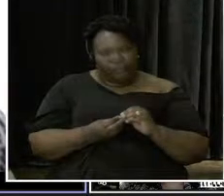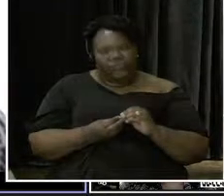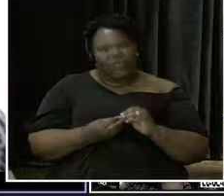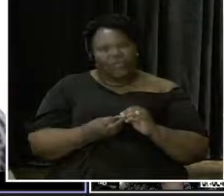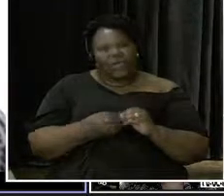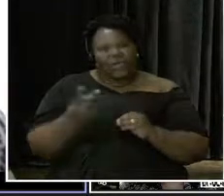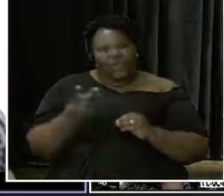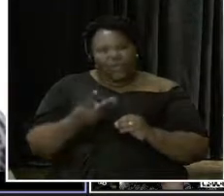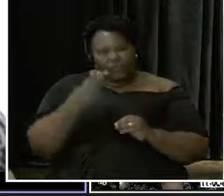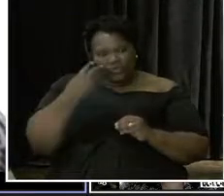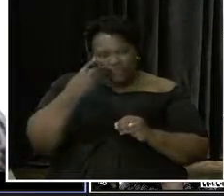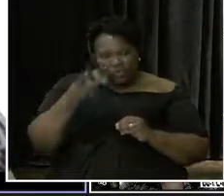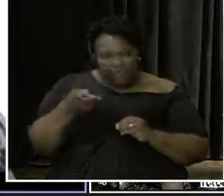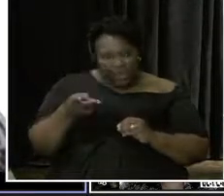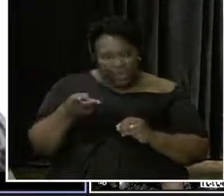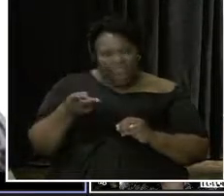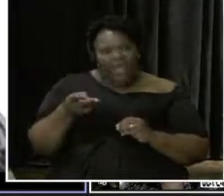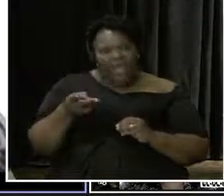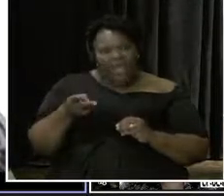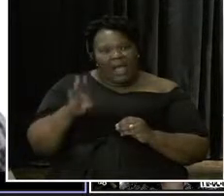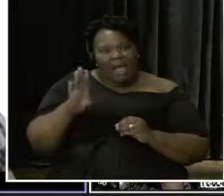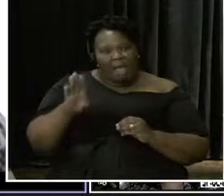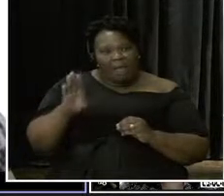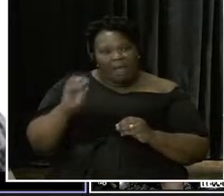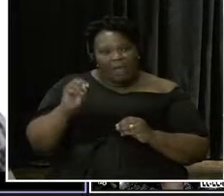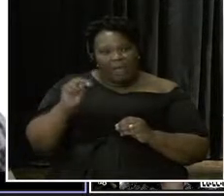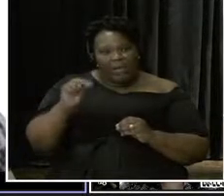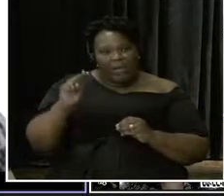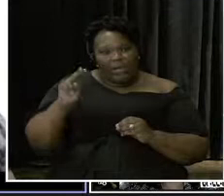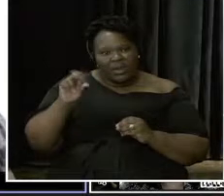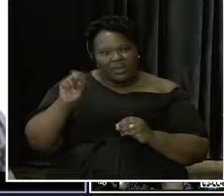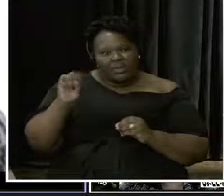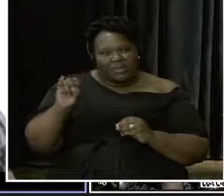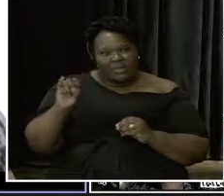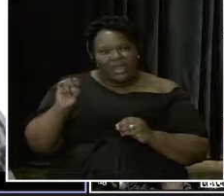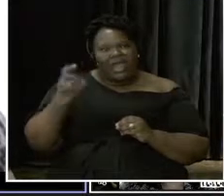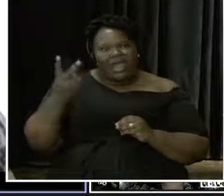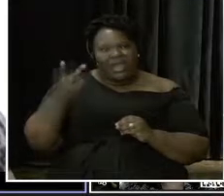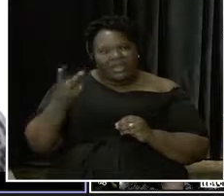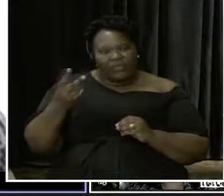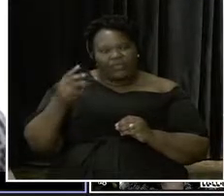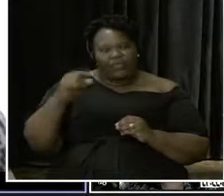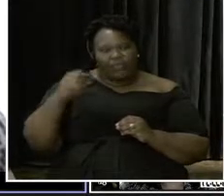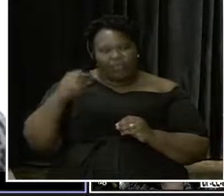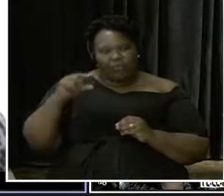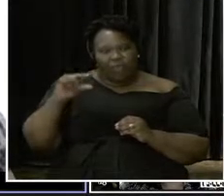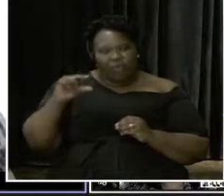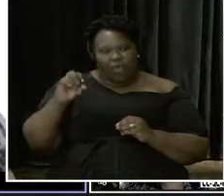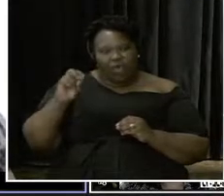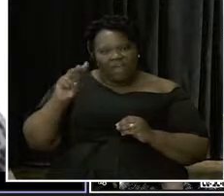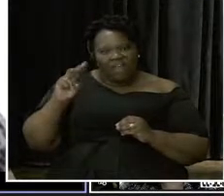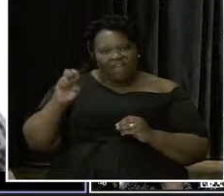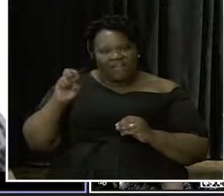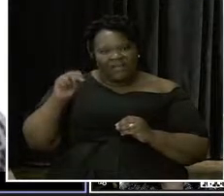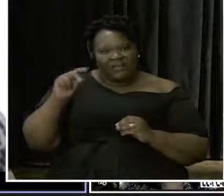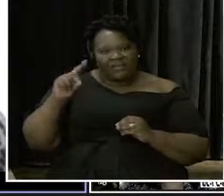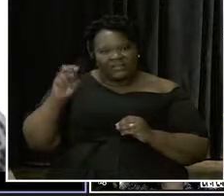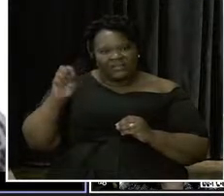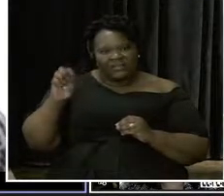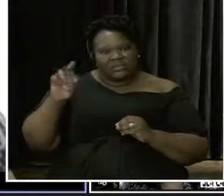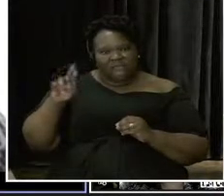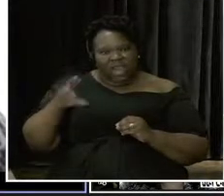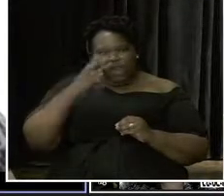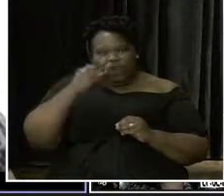look at the performance bonus, which Councillor Govender just spoke to, and which we warned against or tried